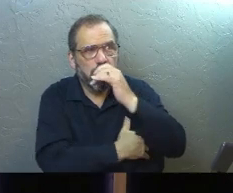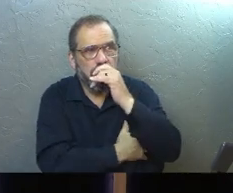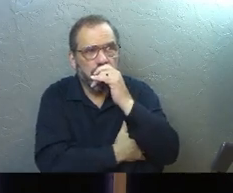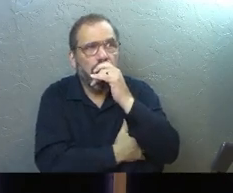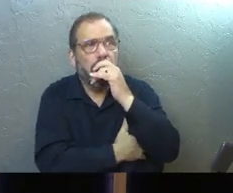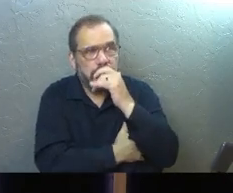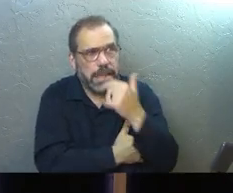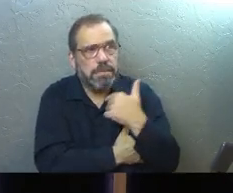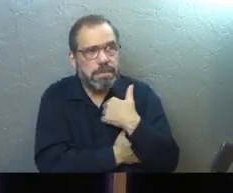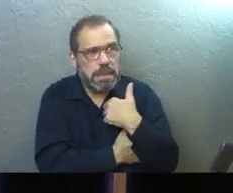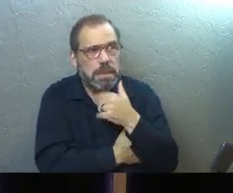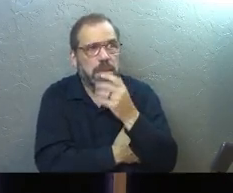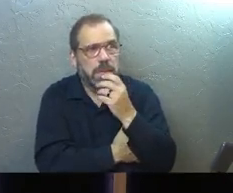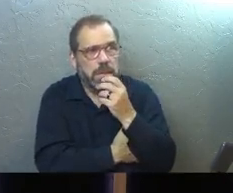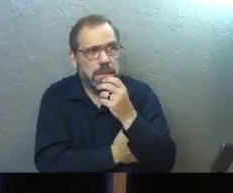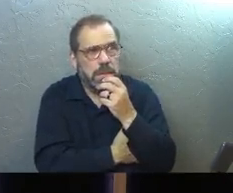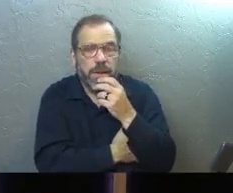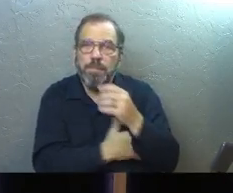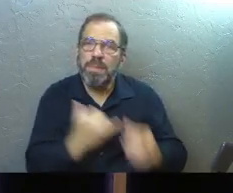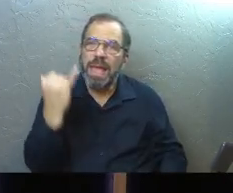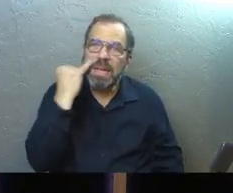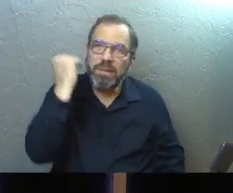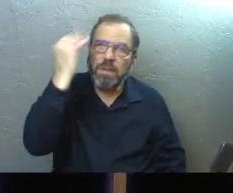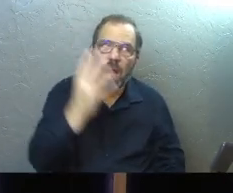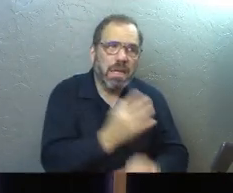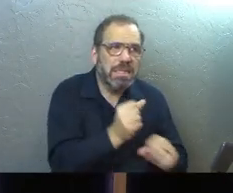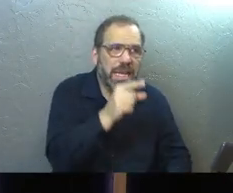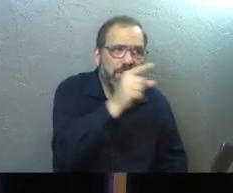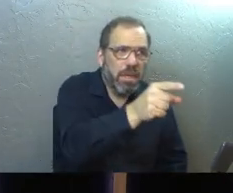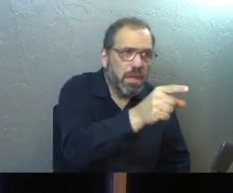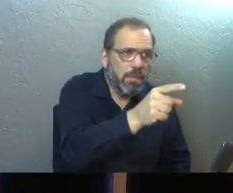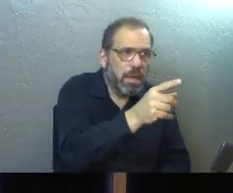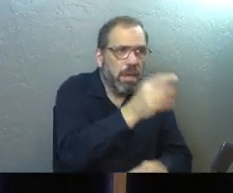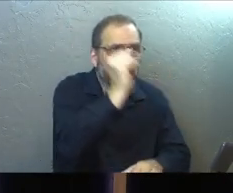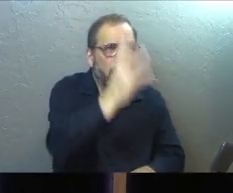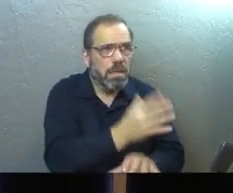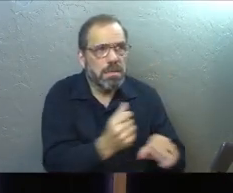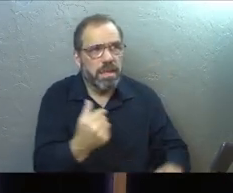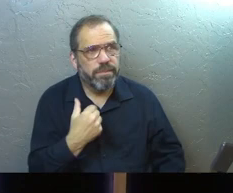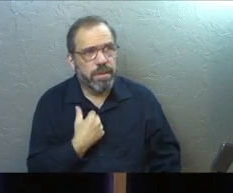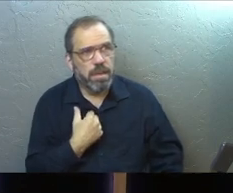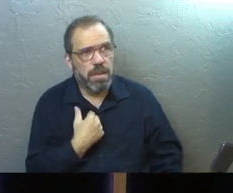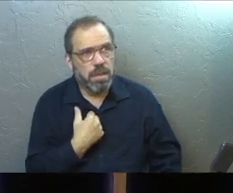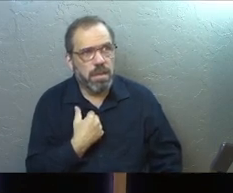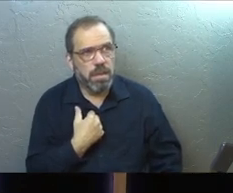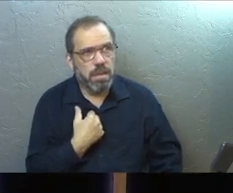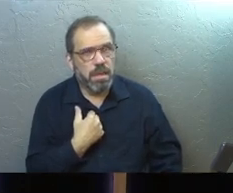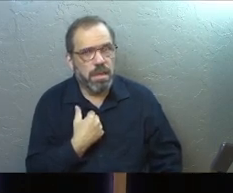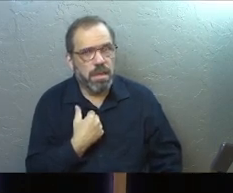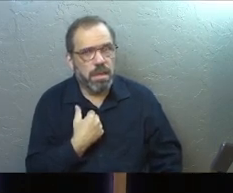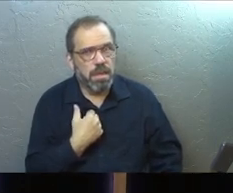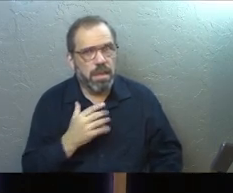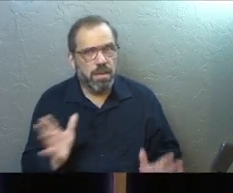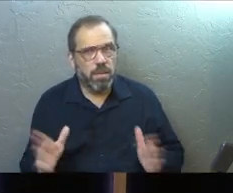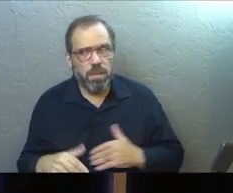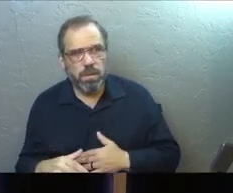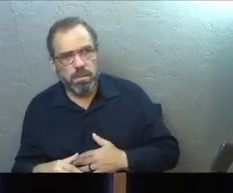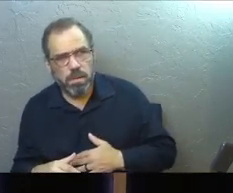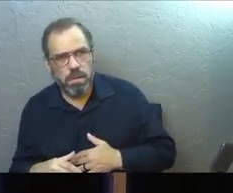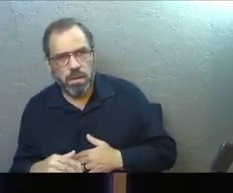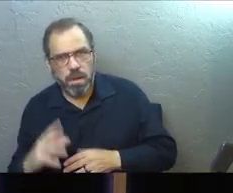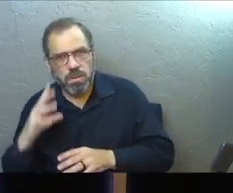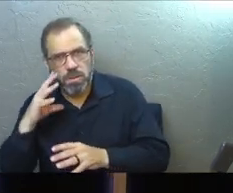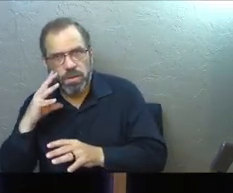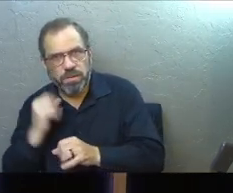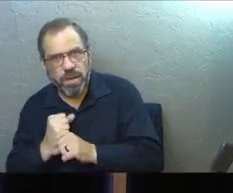I've done something like that. And if God could save him, maybe God could save me. And all of a sudden, all around the room, faith